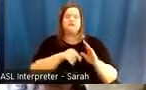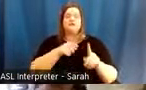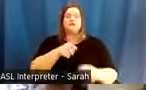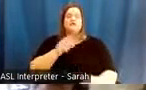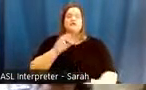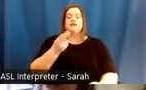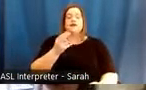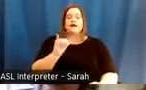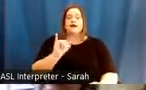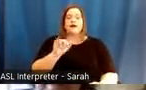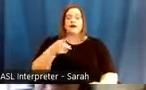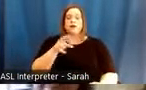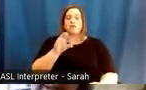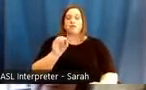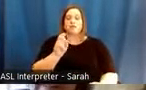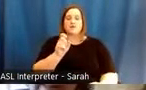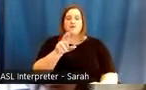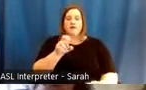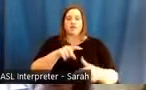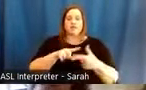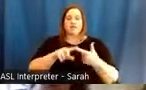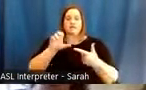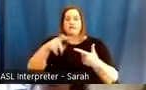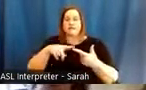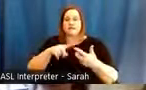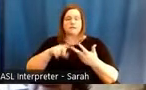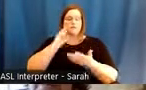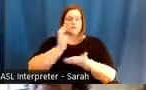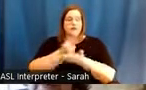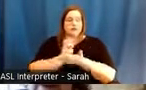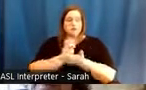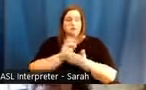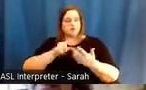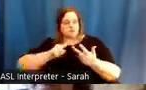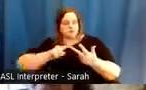hydrocephalus, cerebral palsy, epilepsy. It is